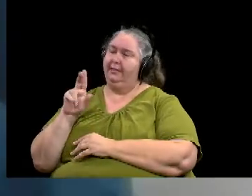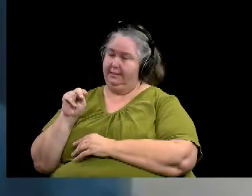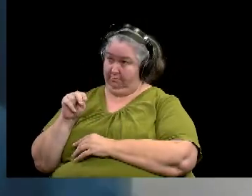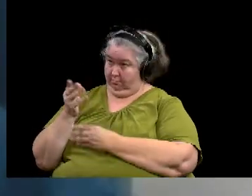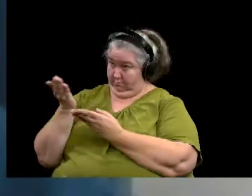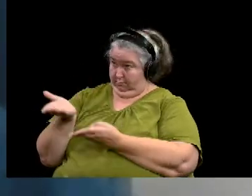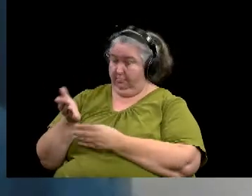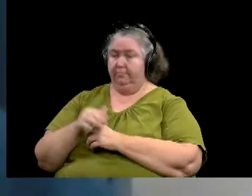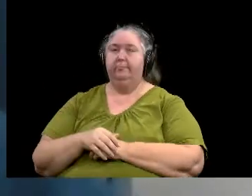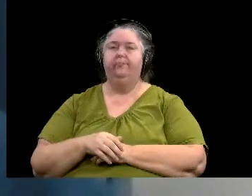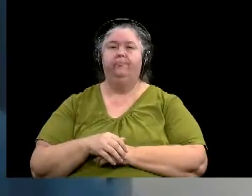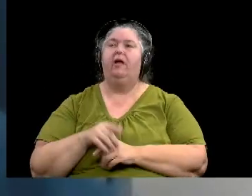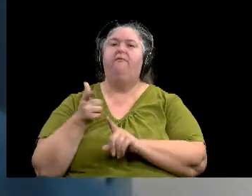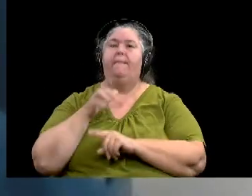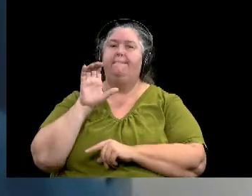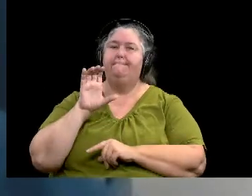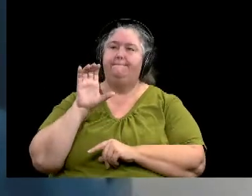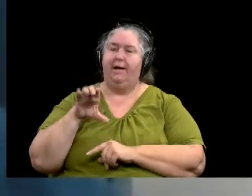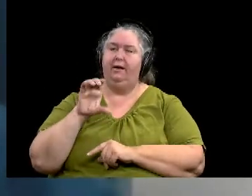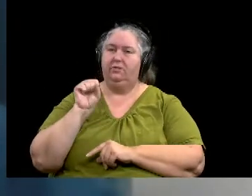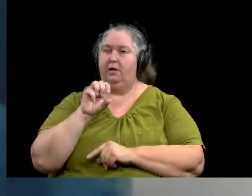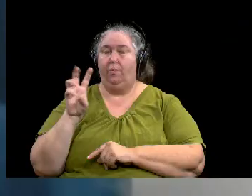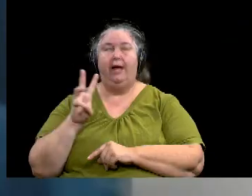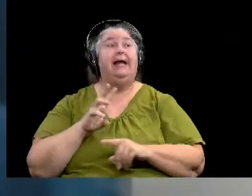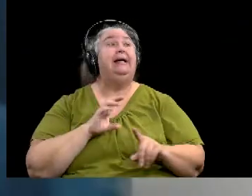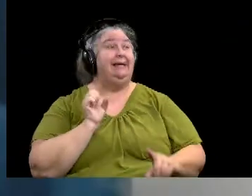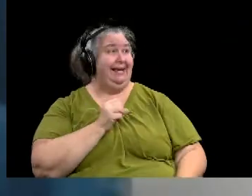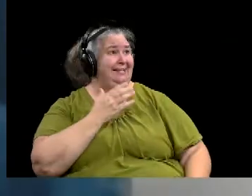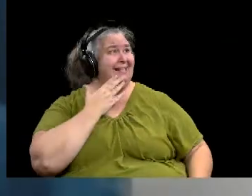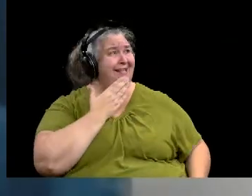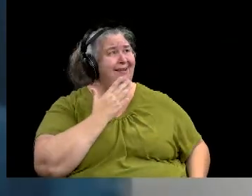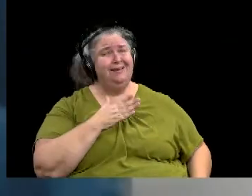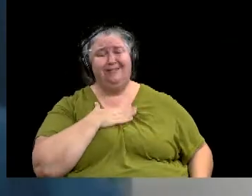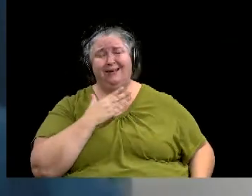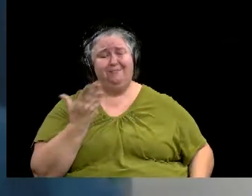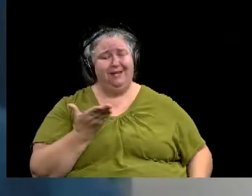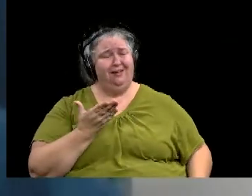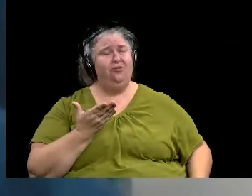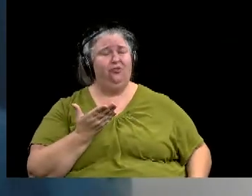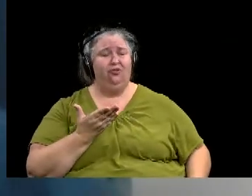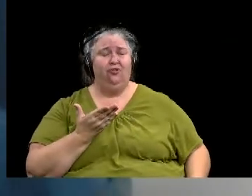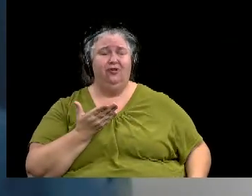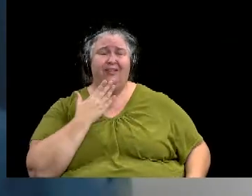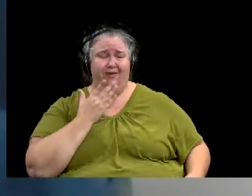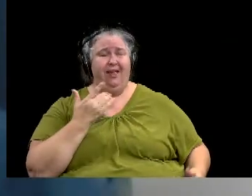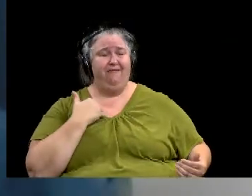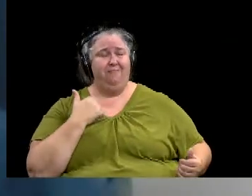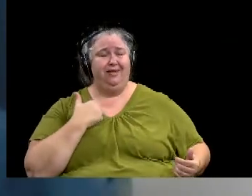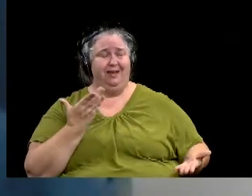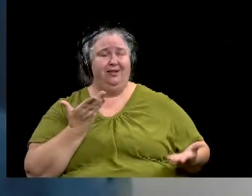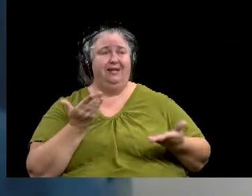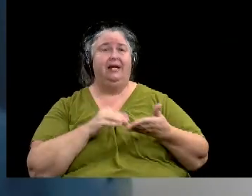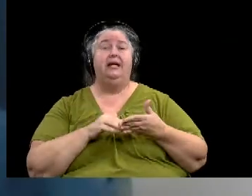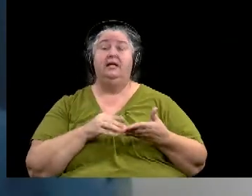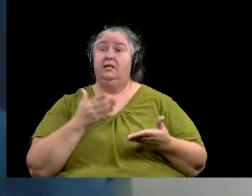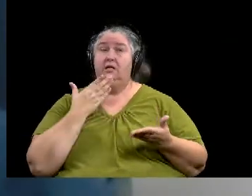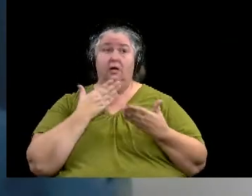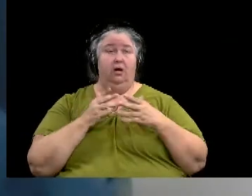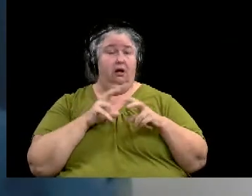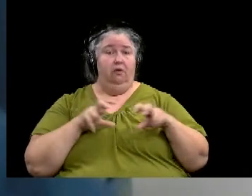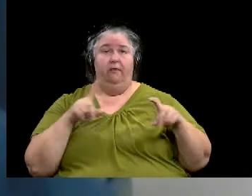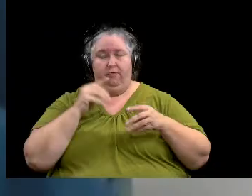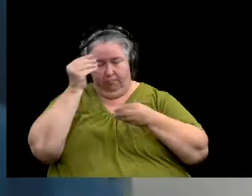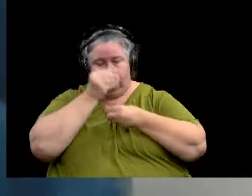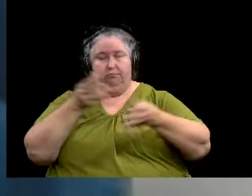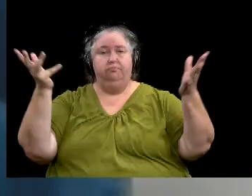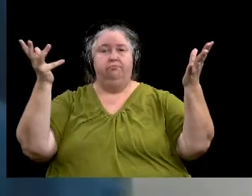me. Glad to be here and to participate. This is an excellent forum for disseminating important information and some statistics